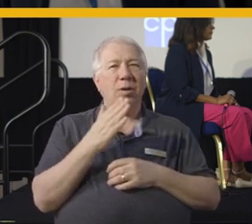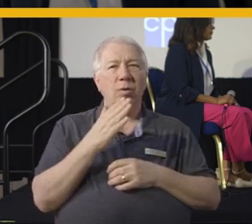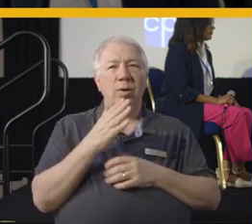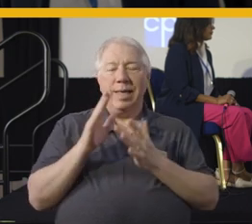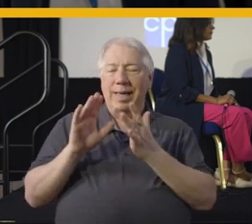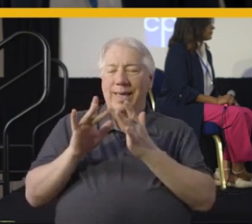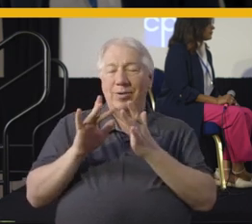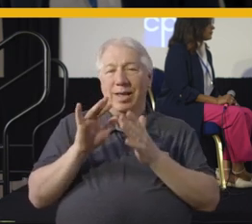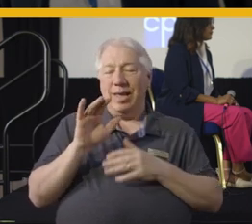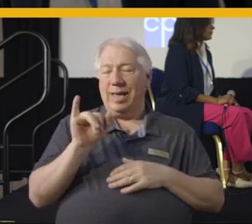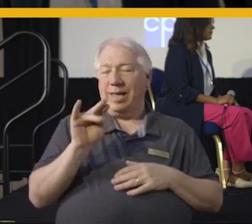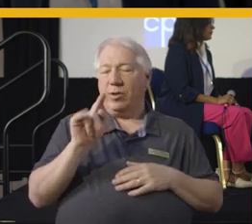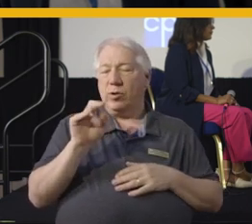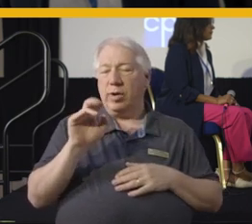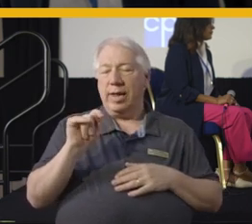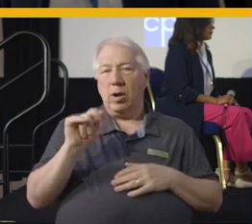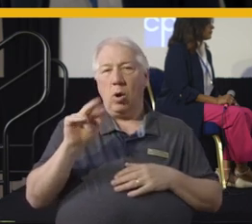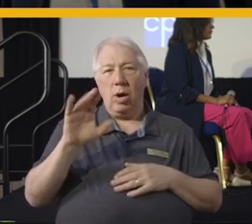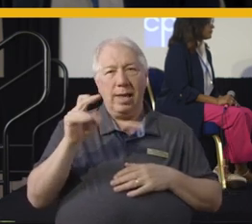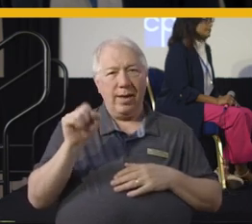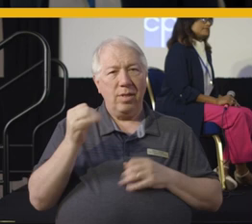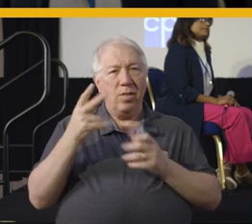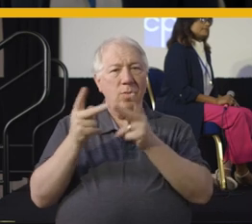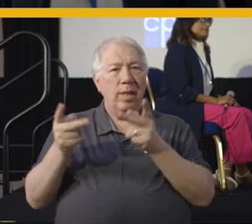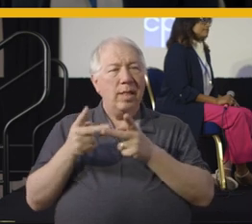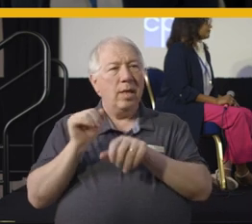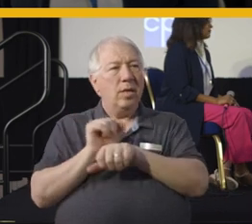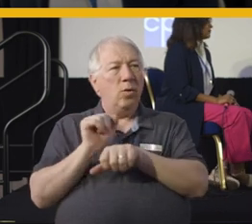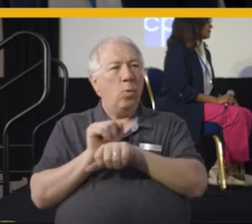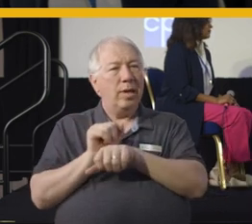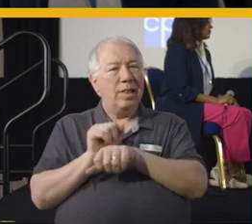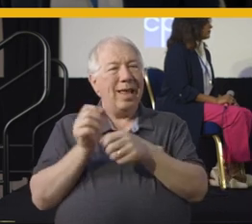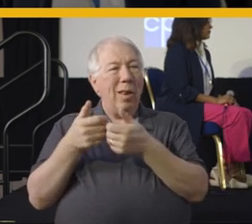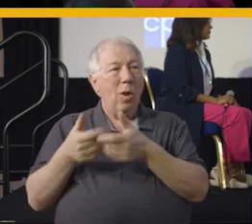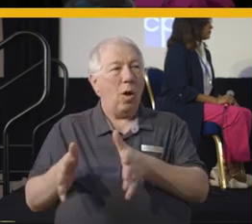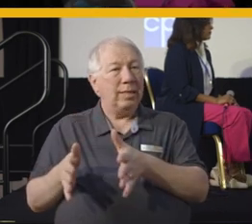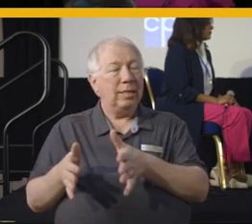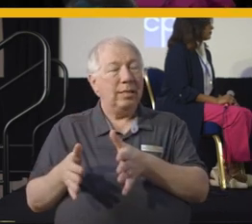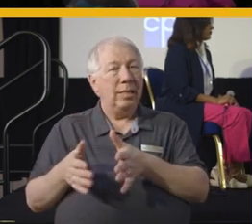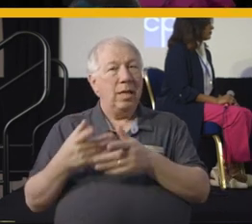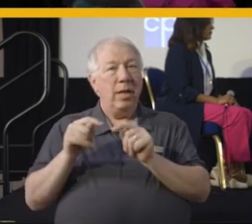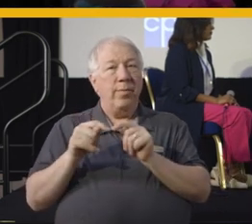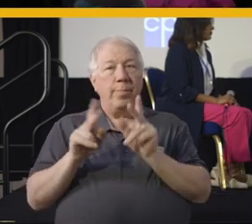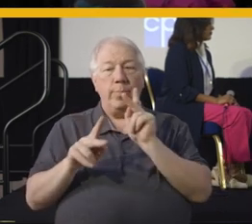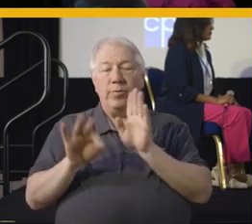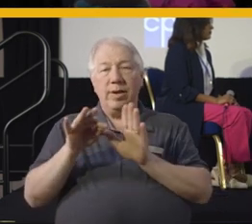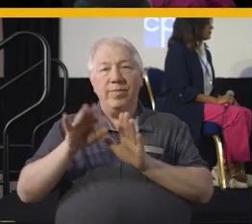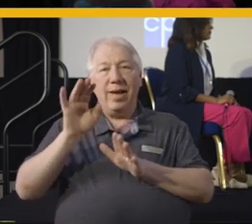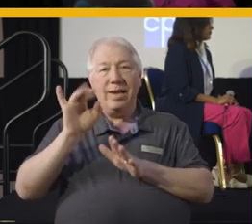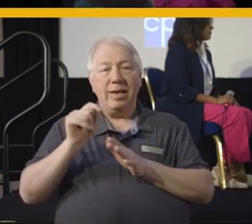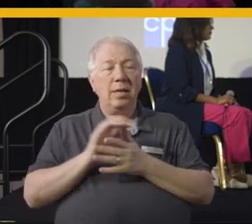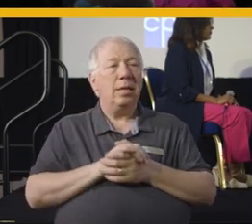Internet Archives at all, but for a lot of these places, your work can get lost in terms of just trying to find